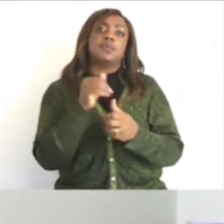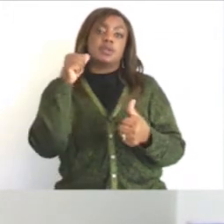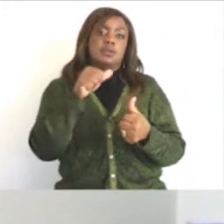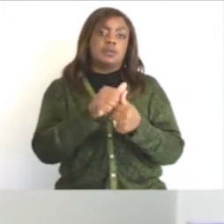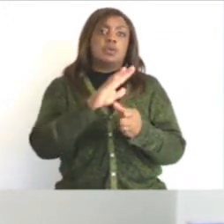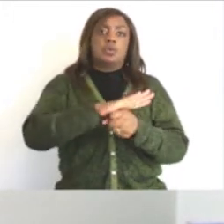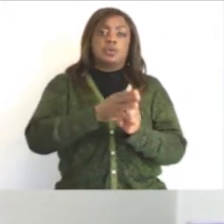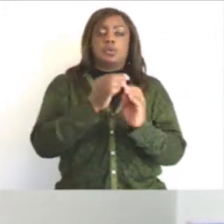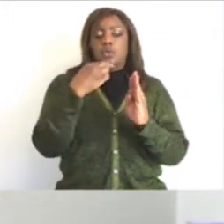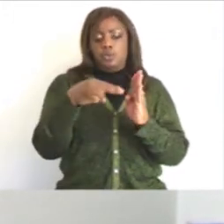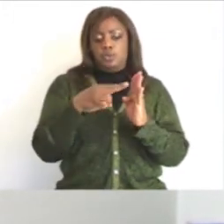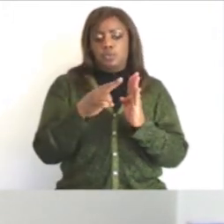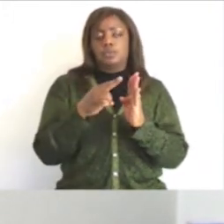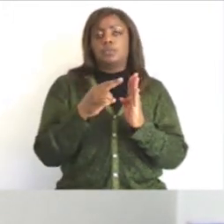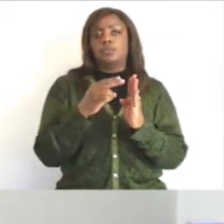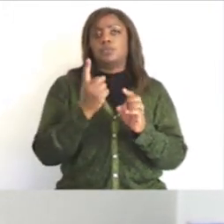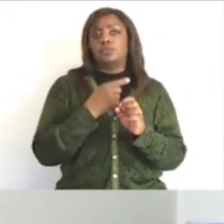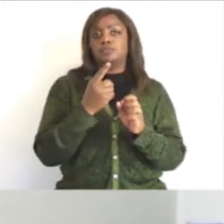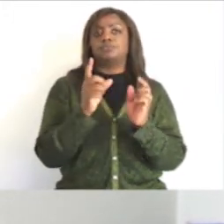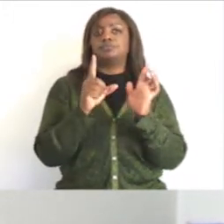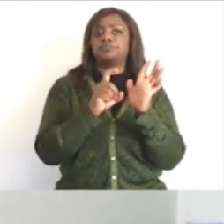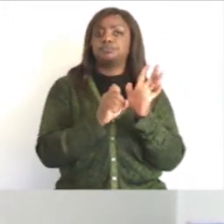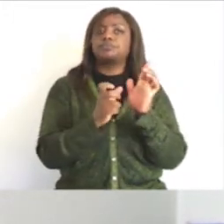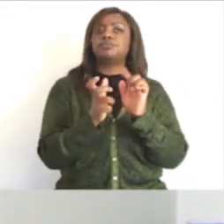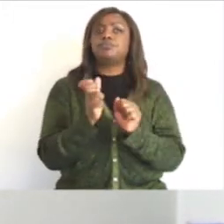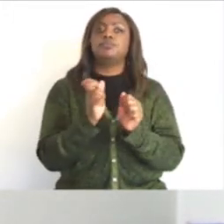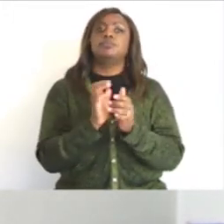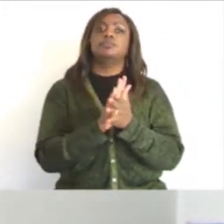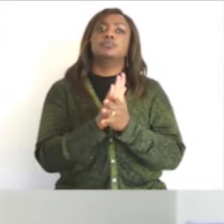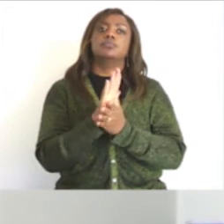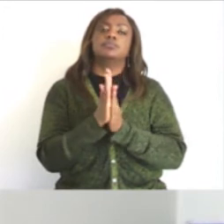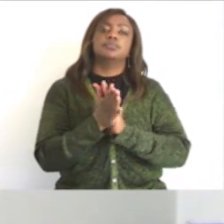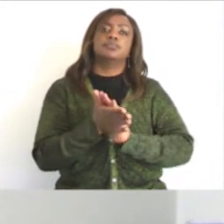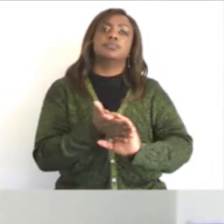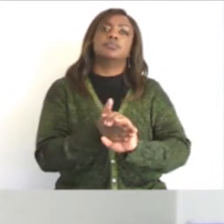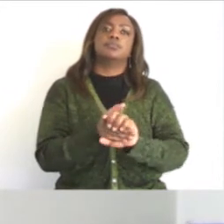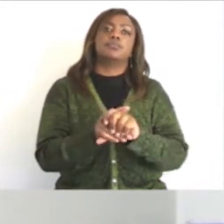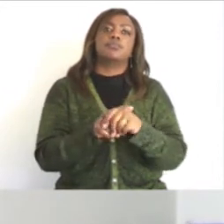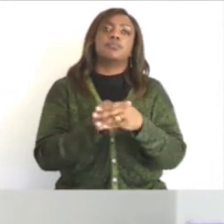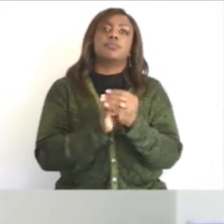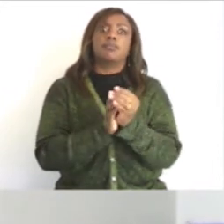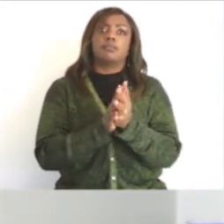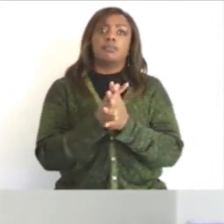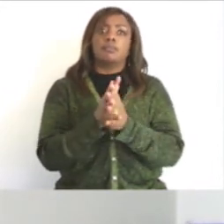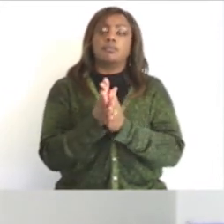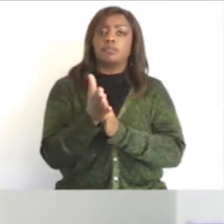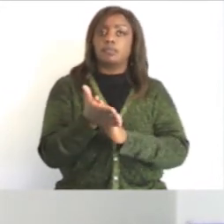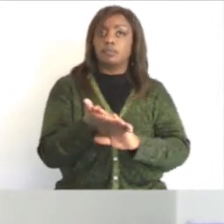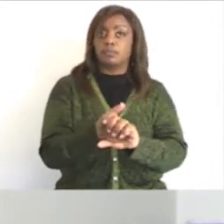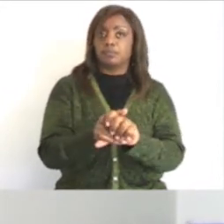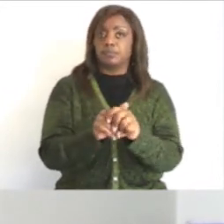Chanel, let's take our sanitizer once again. We spray our hands. We sanitize